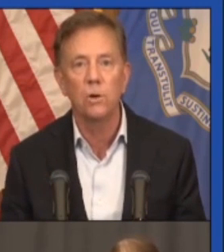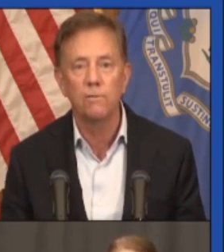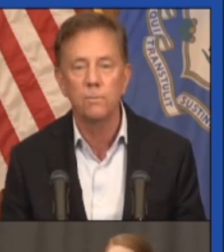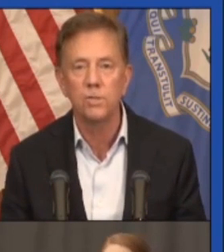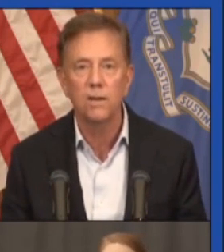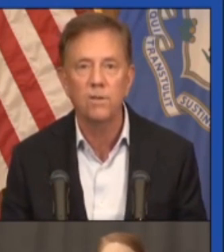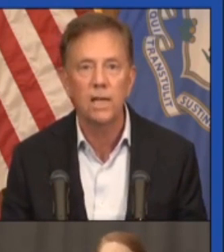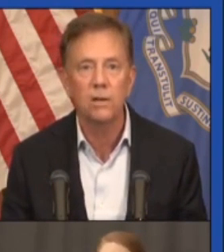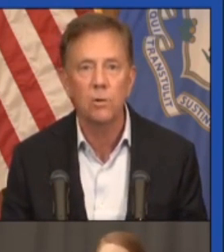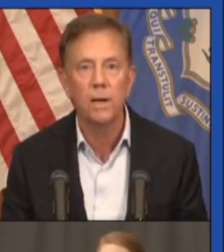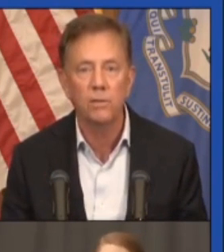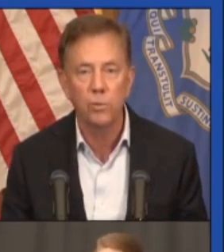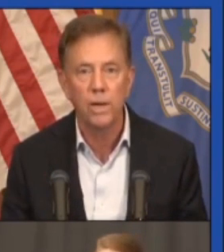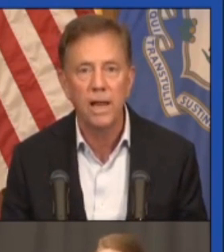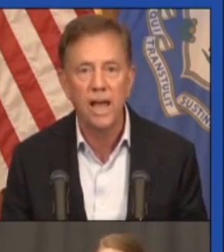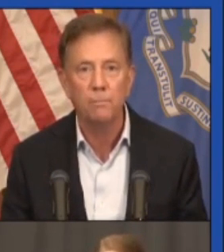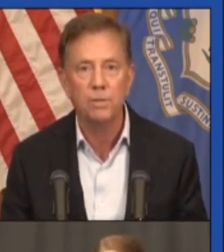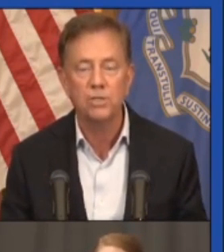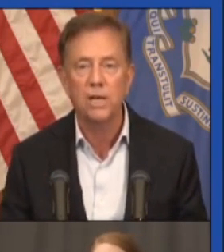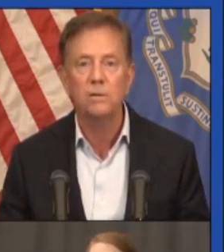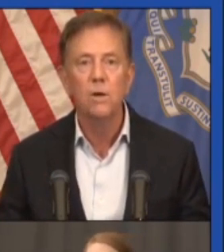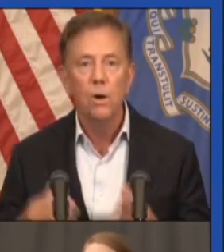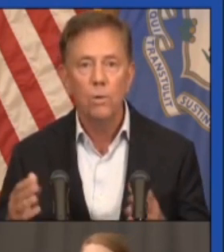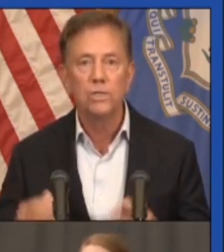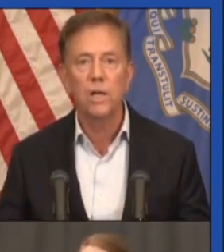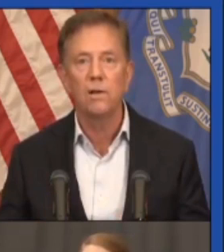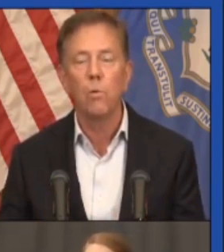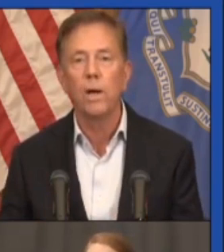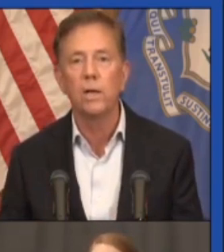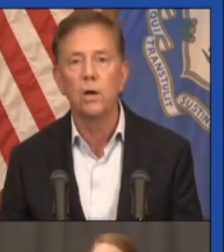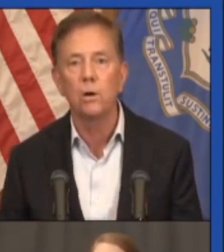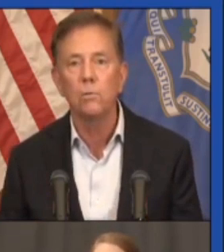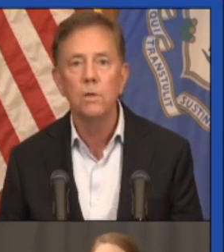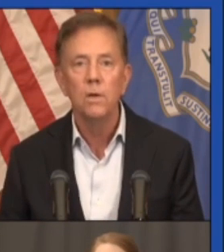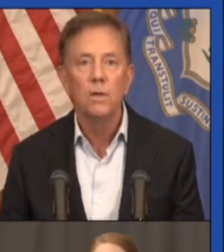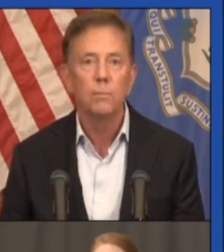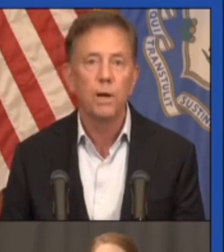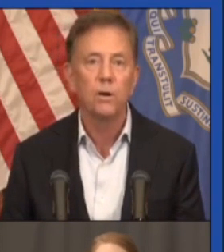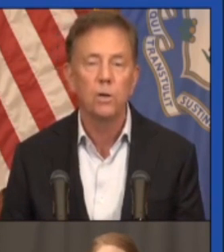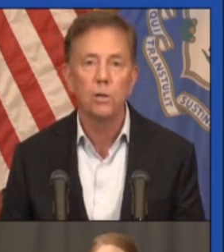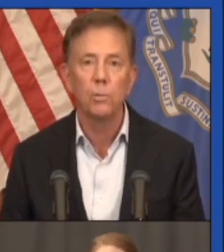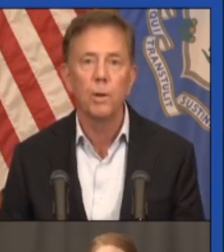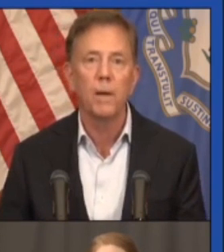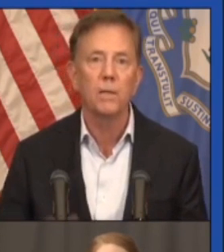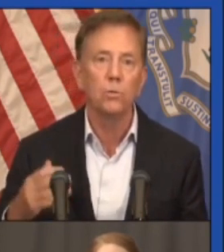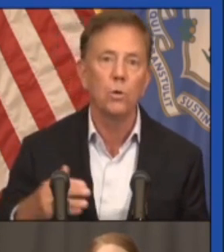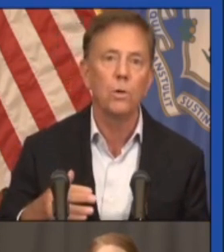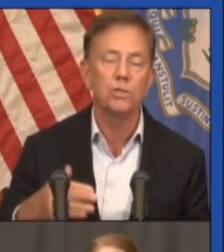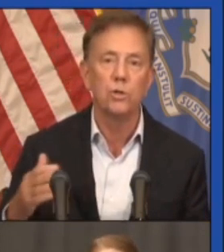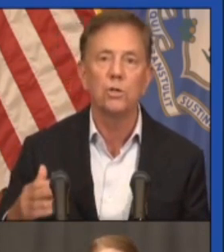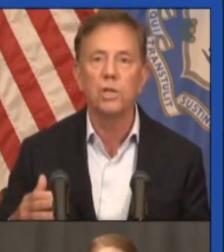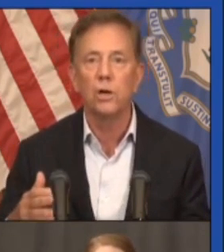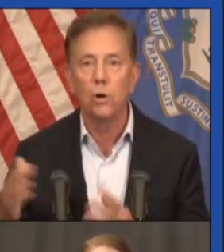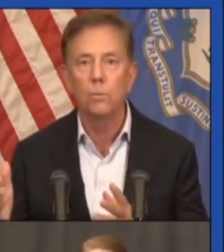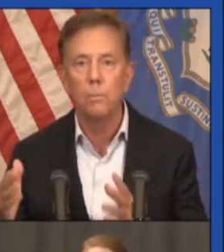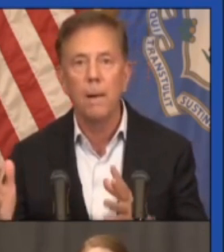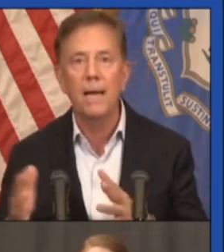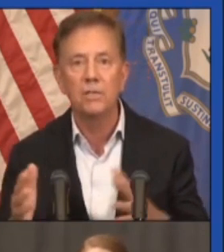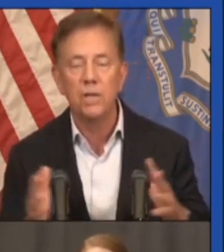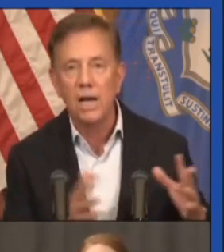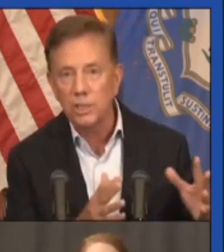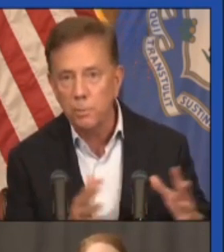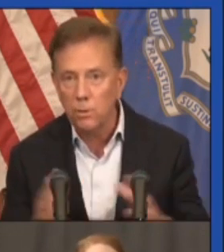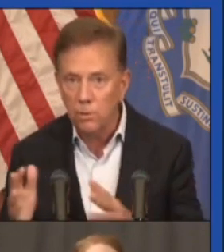rate there has gone from 7 down to about 3.5%. We still have a way to go. You probably heard a little bit about the Norwich Nursing